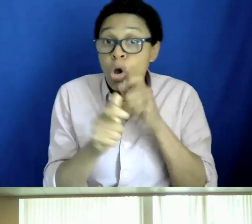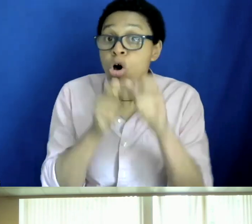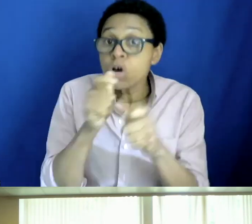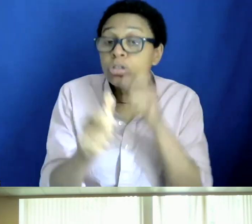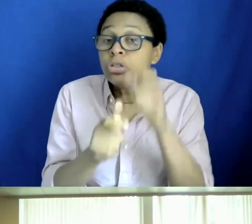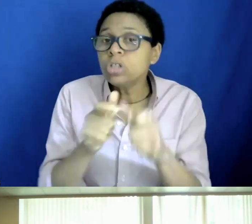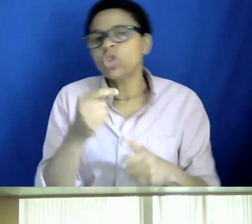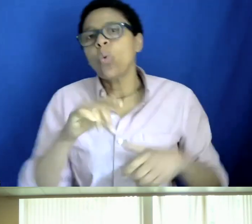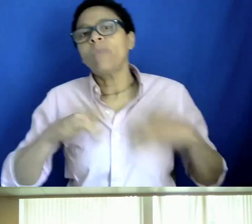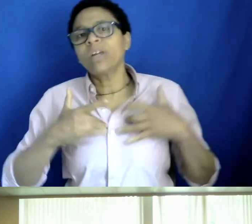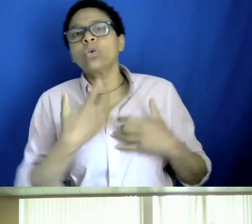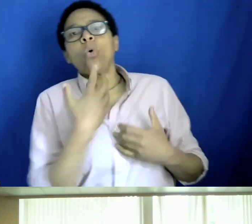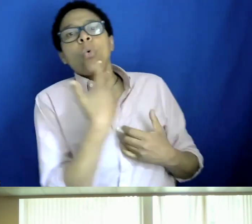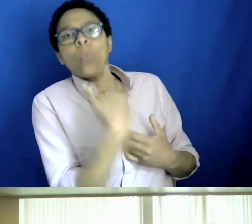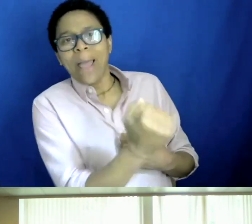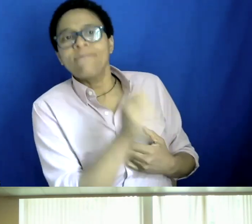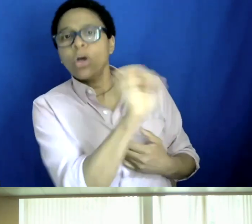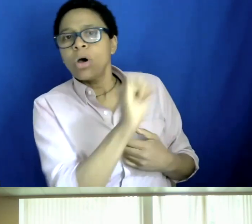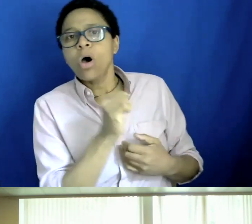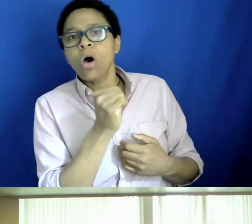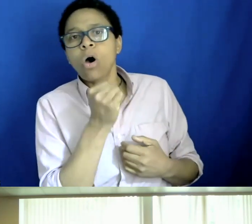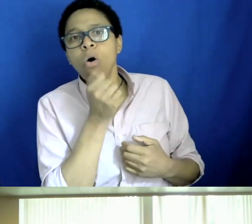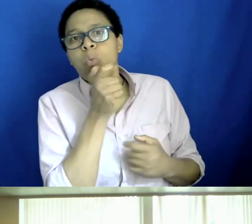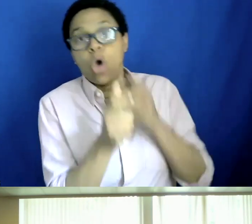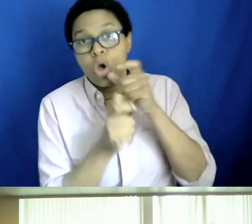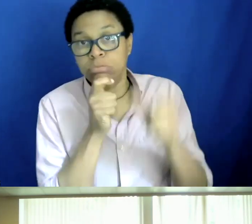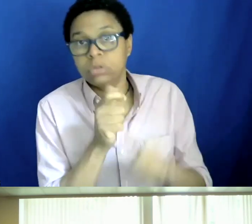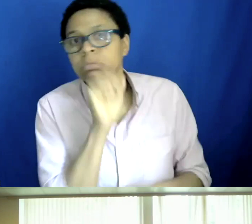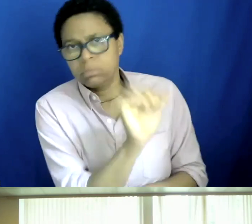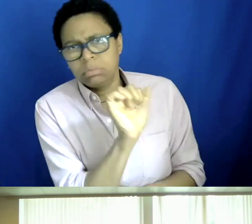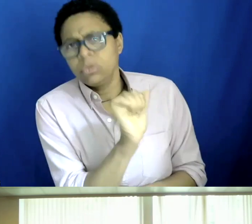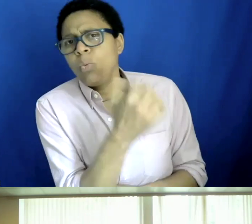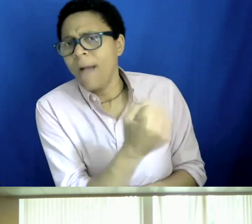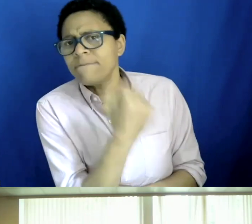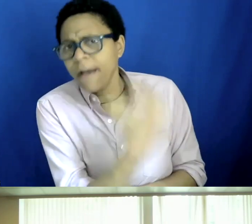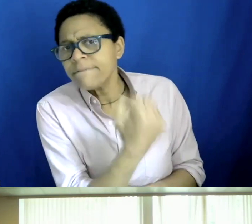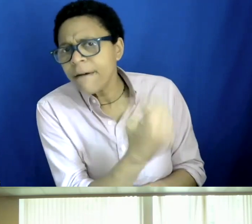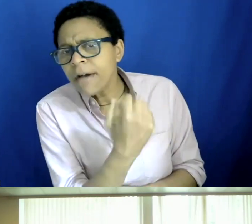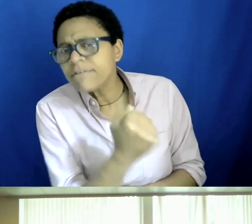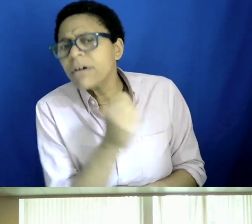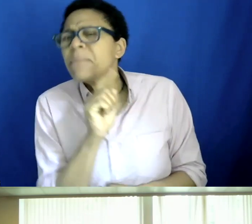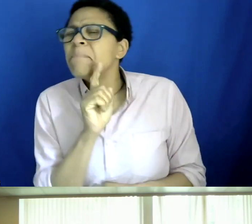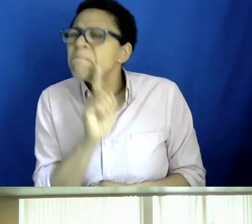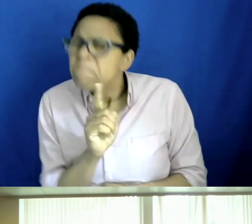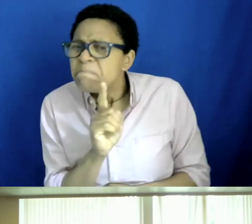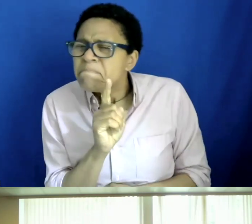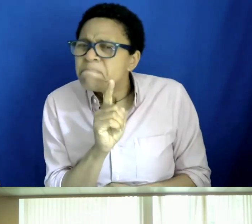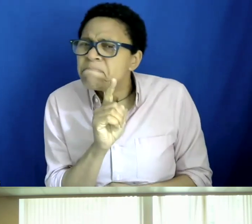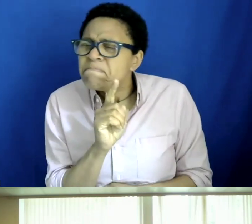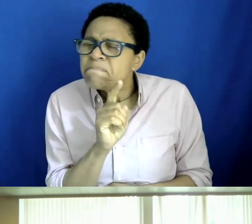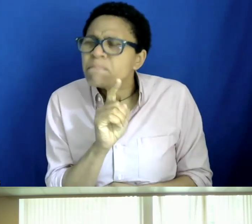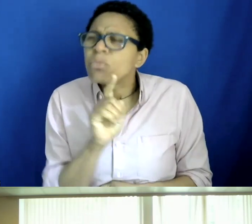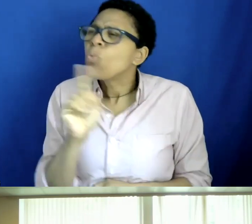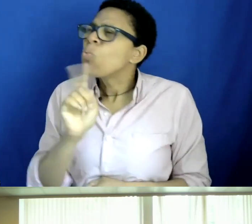it feels like we have her stitched words, so we know what, you know, it was coming from her, but then it was like, well, what